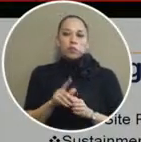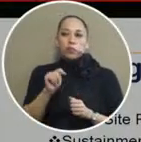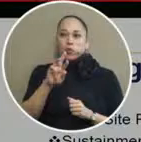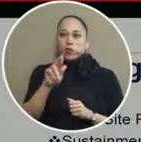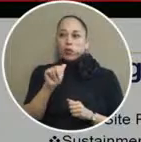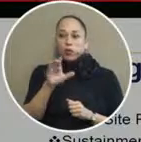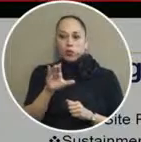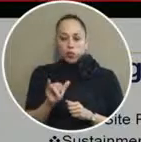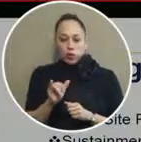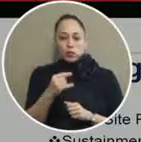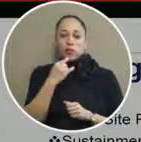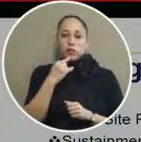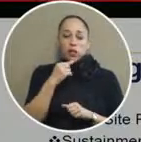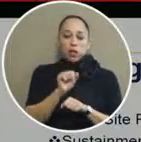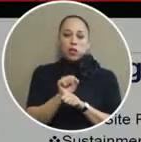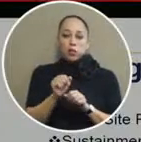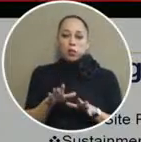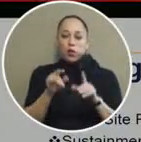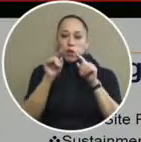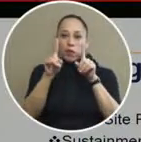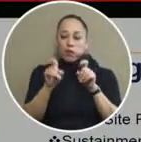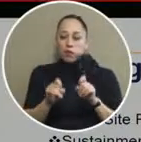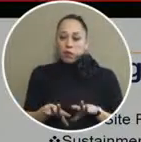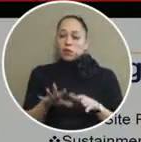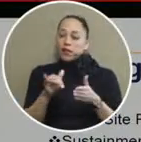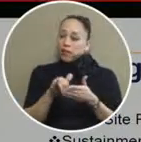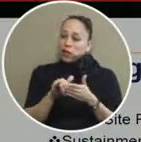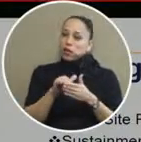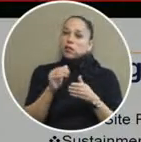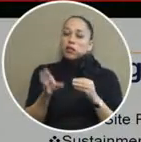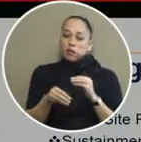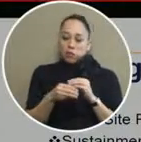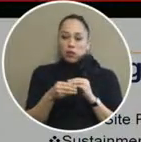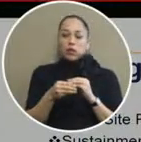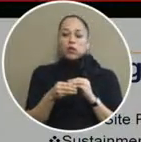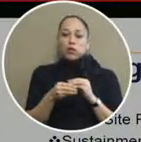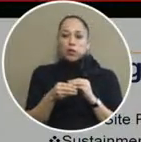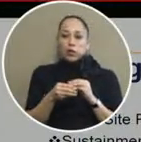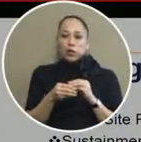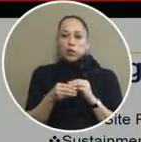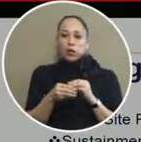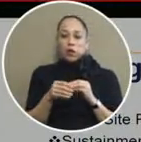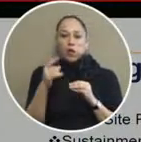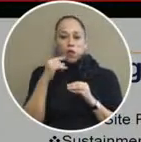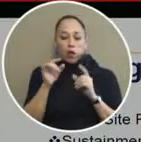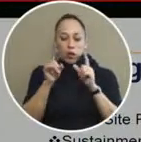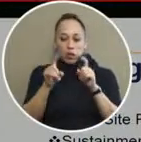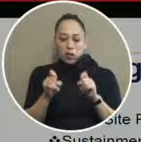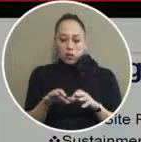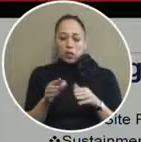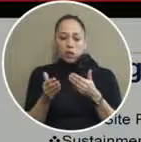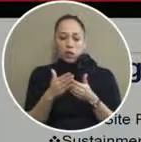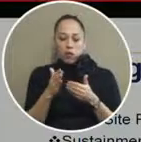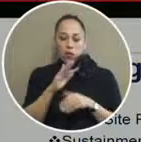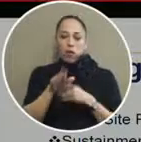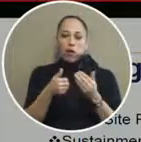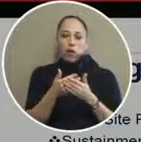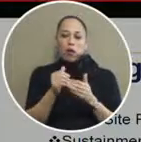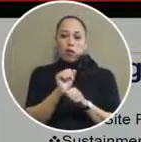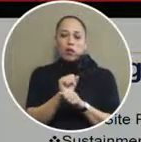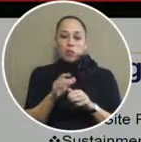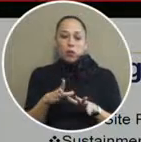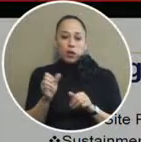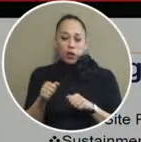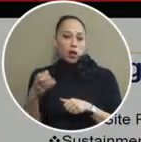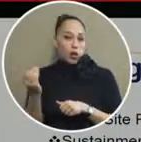Tracy Jerome mentioned the employee testing. Well, a big part of that, of what we want to do is we want to make swab testing available for our employees as we transition back